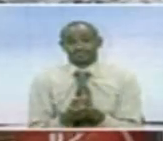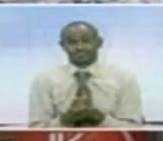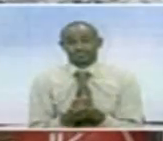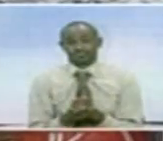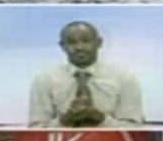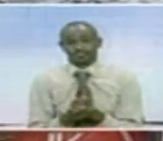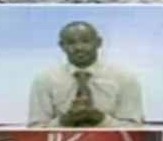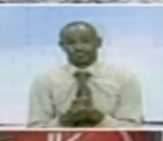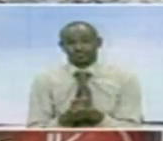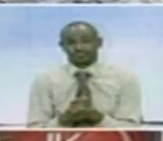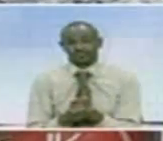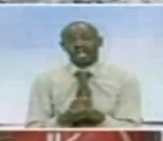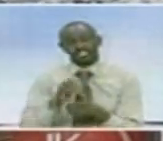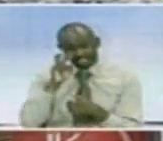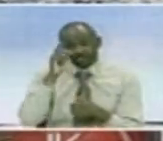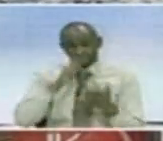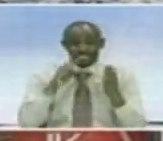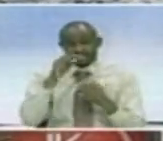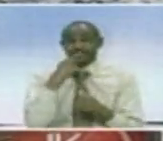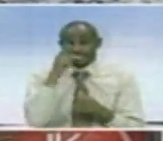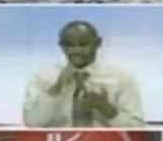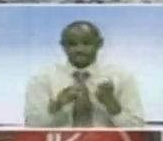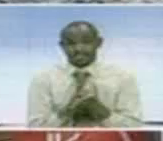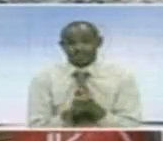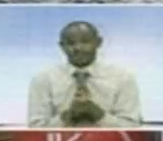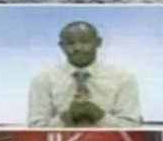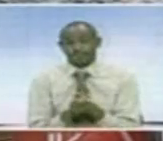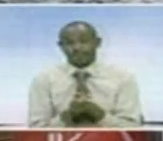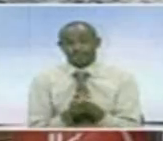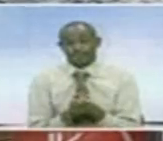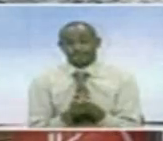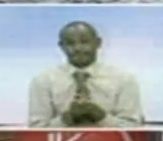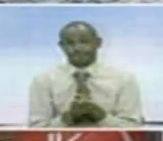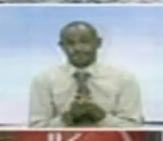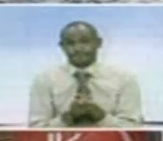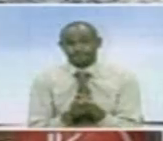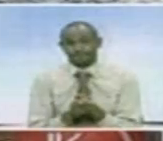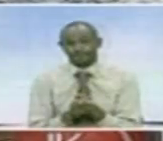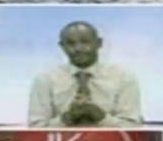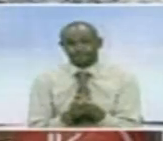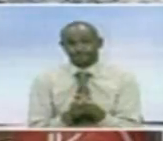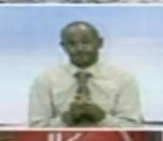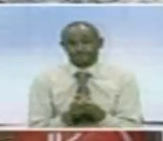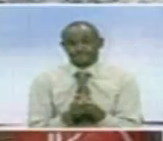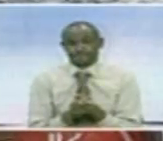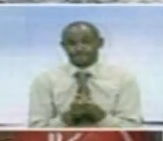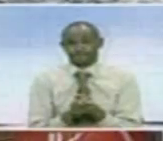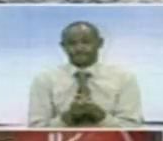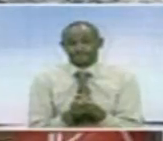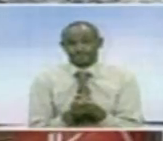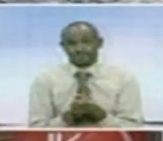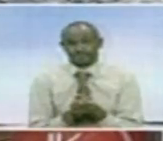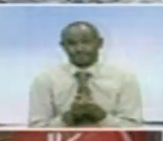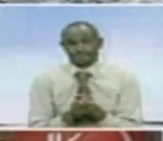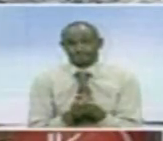question. I think what he said about that the government is not the truth because we are not in the politics so far.